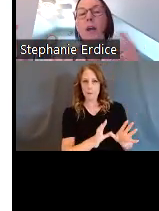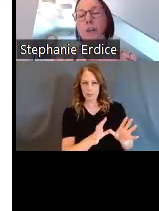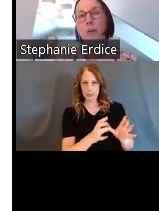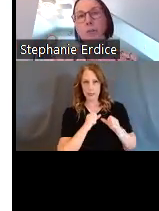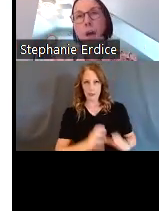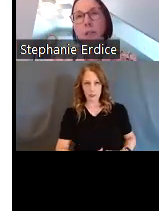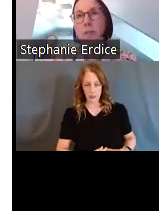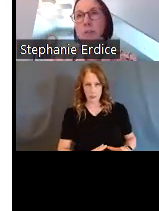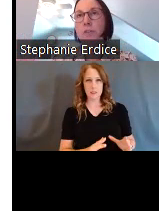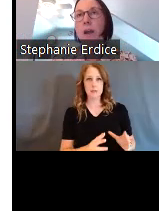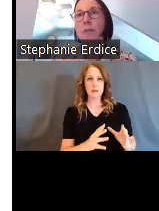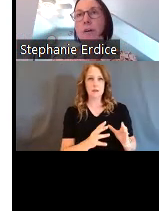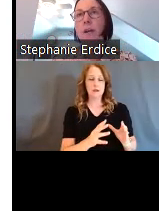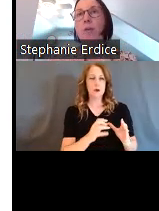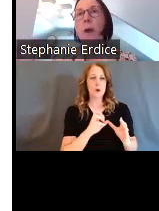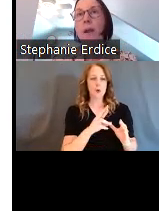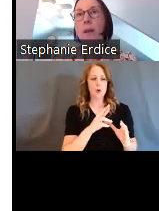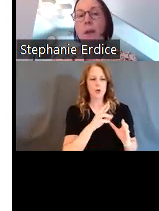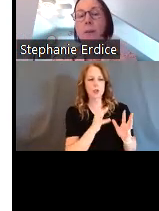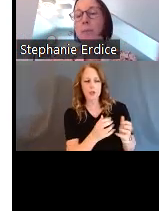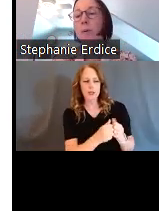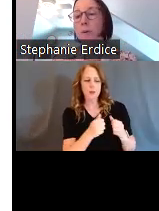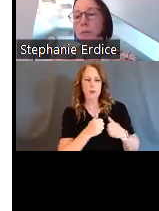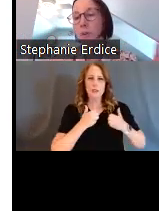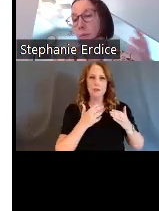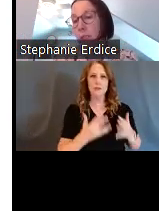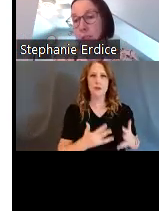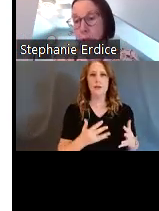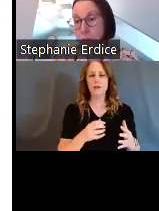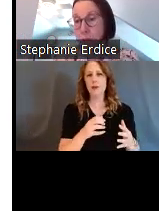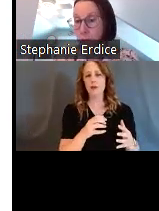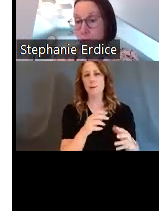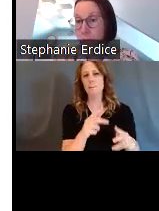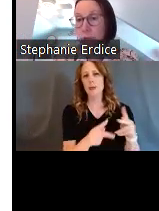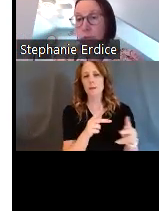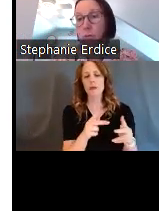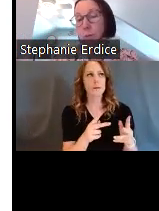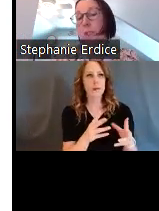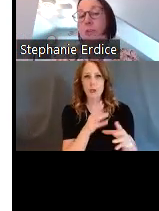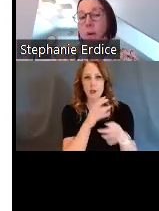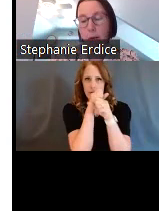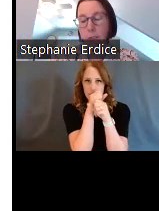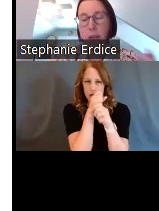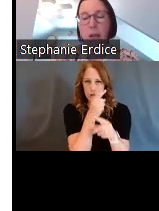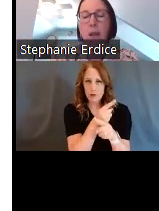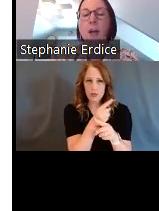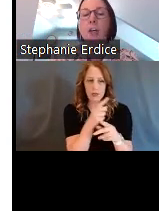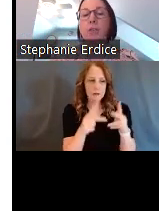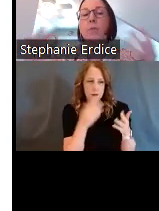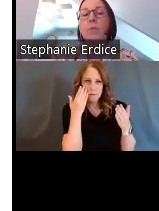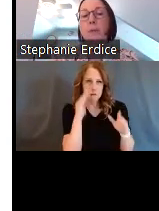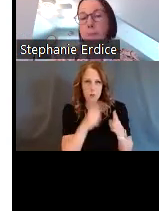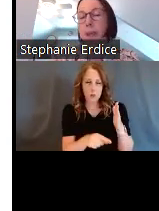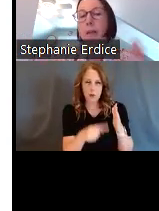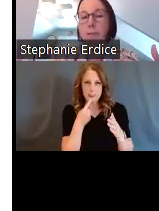mouth or, talking to the survivor in a way that people, it was confidential. So people didn't know what I was saying.